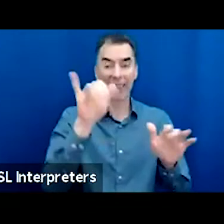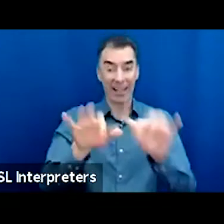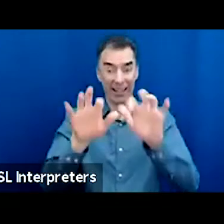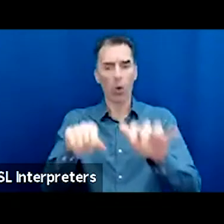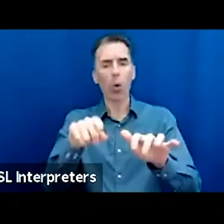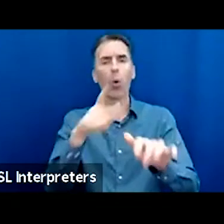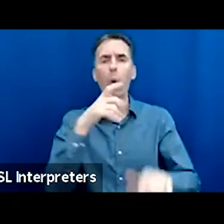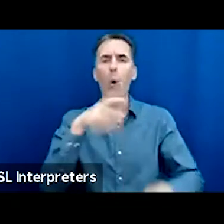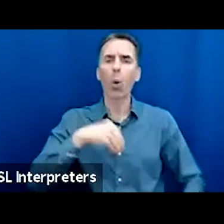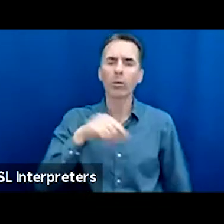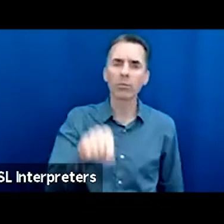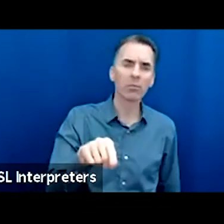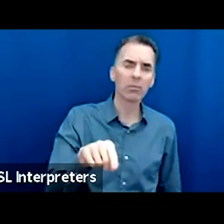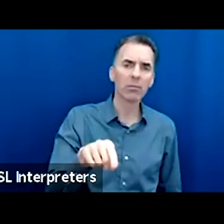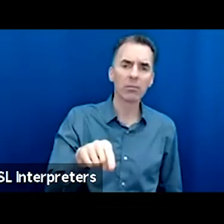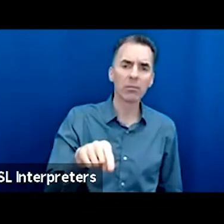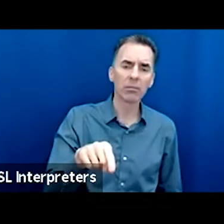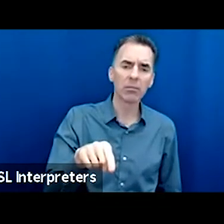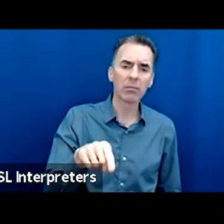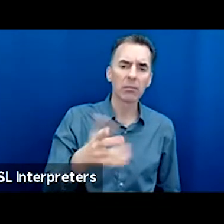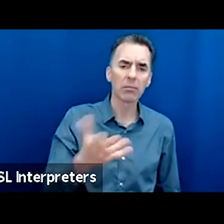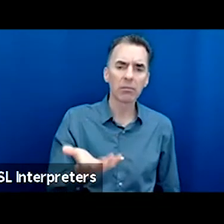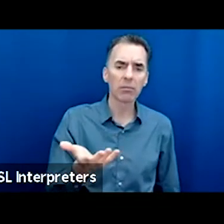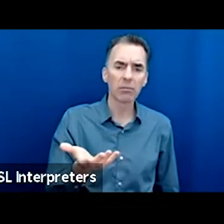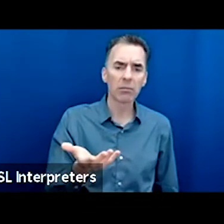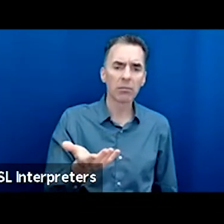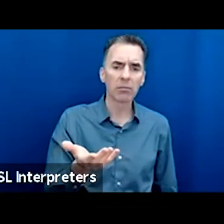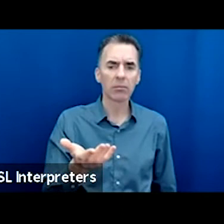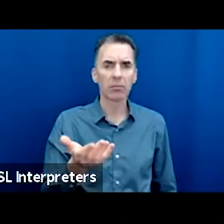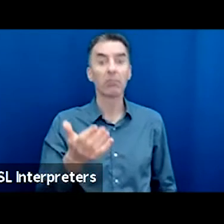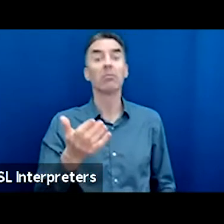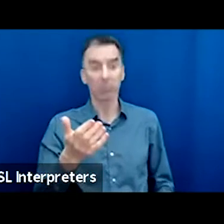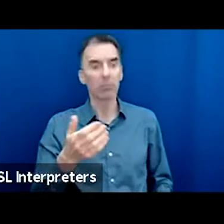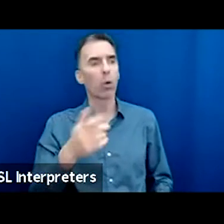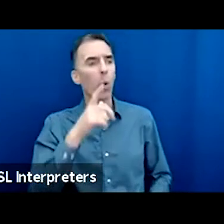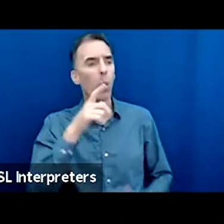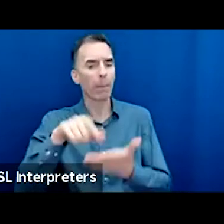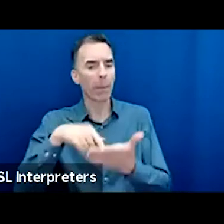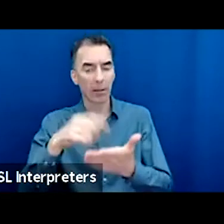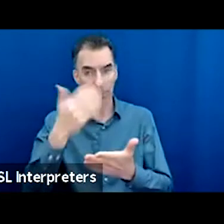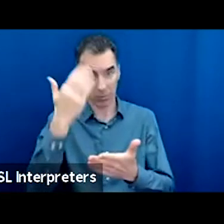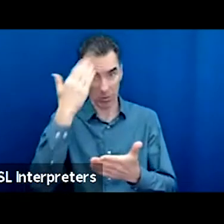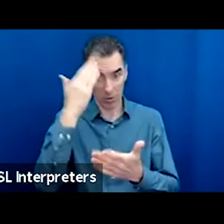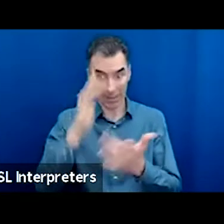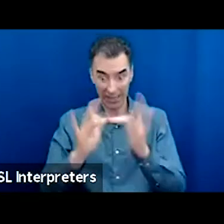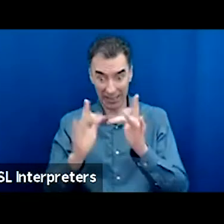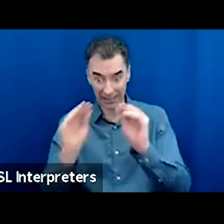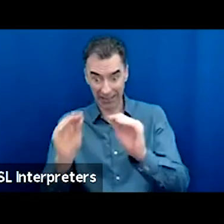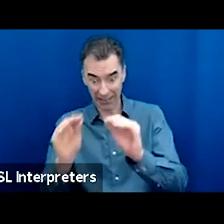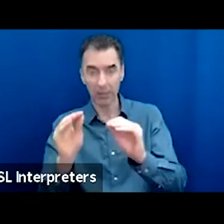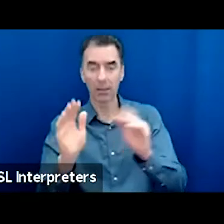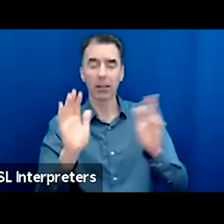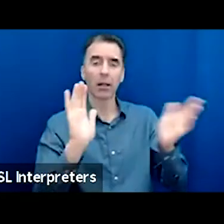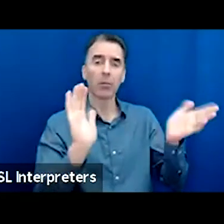and you know, what do we have regarding compensation when it comes to online teaching, because it is quite different in terms